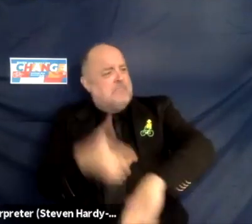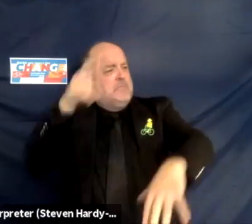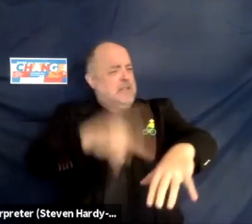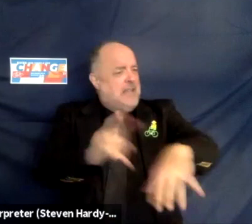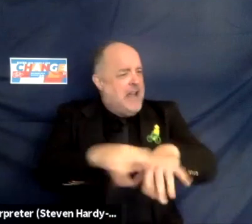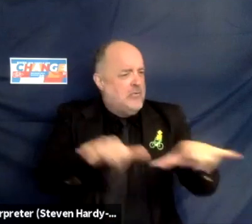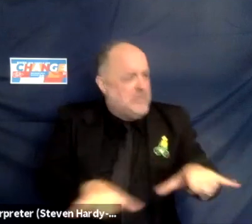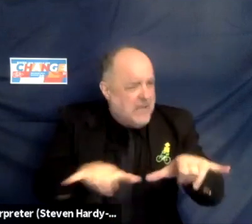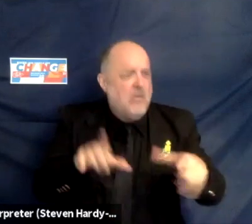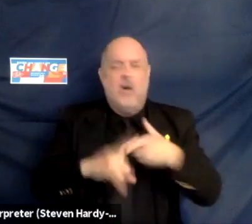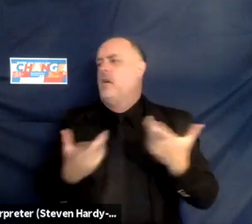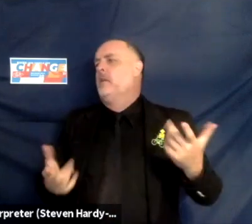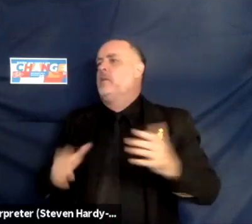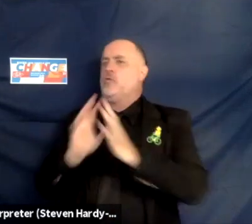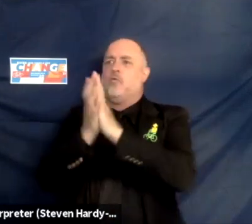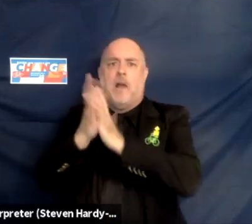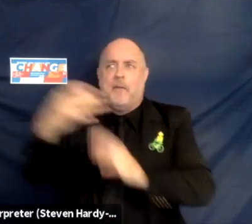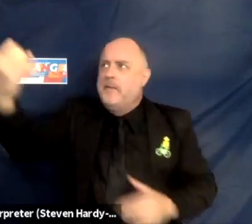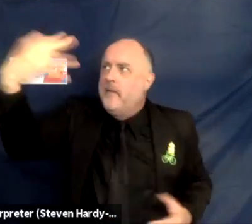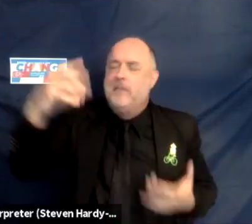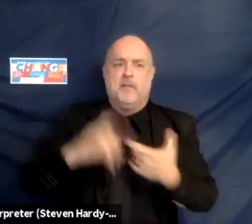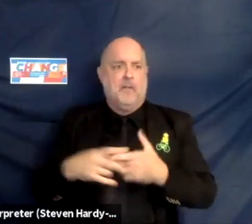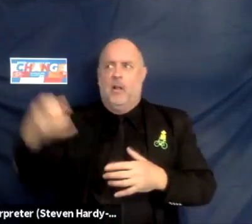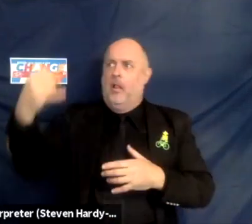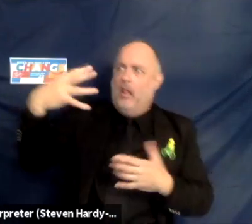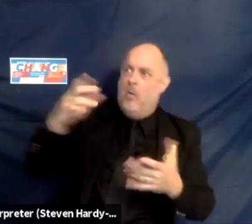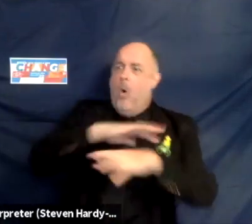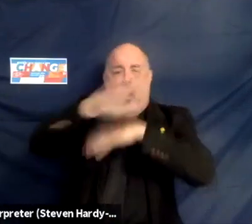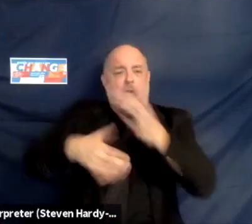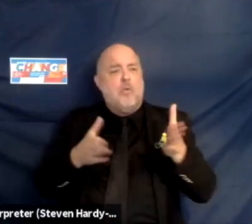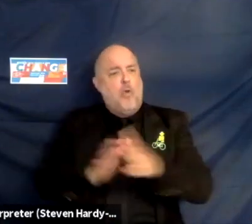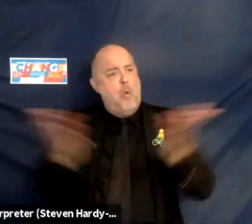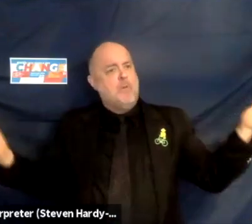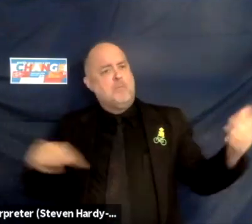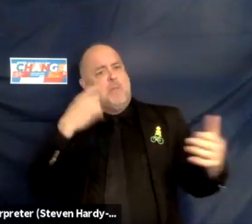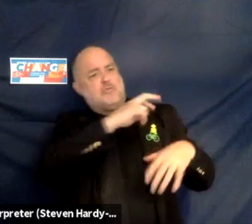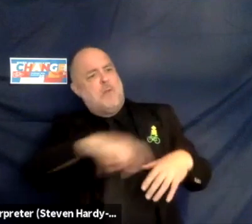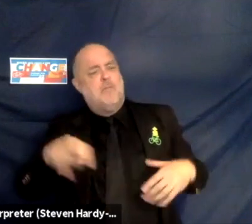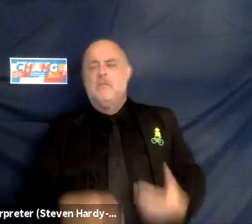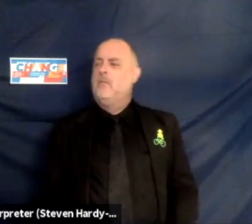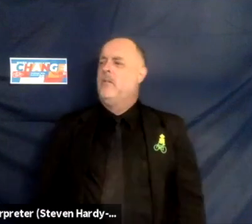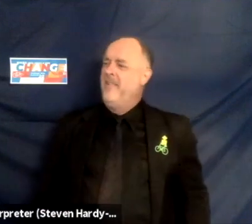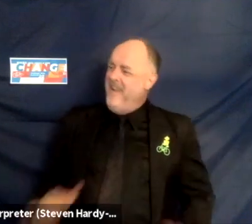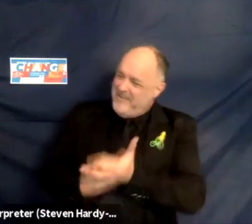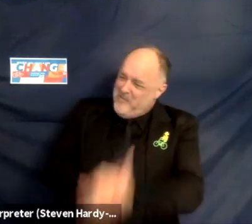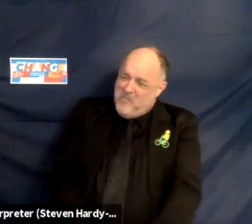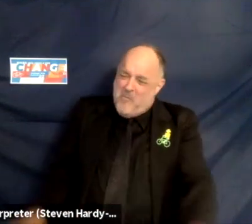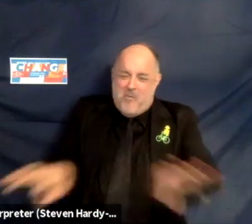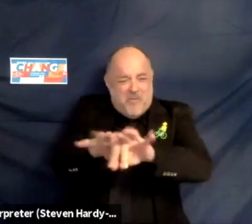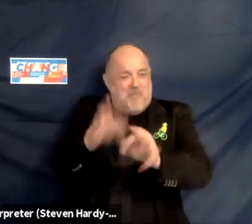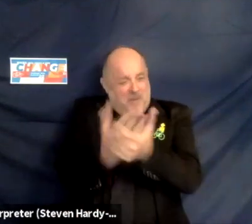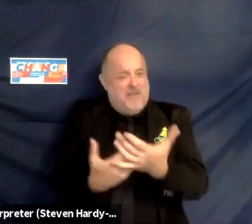signs, signals, markings on all US roads open to public travel. So it plays a foundational role in safety.